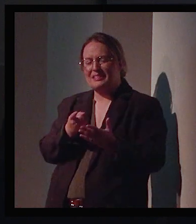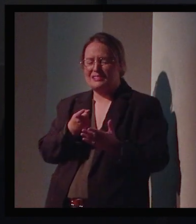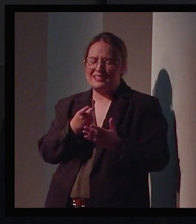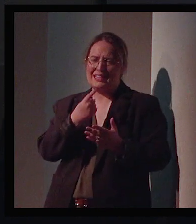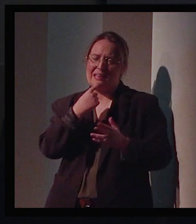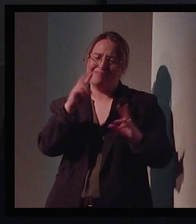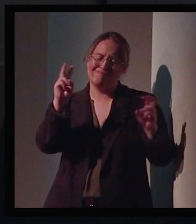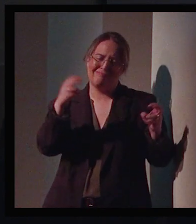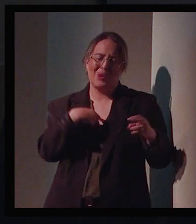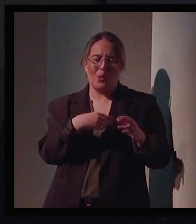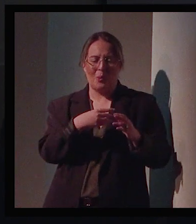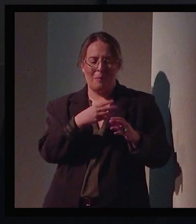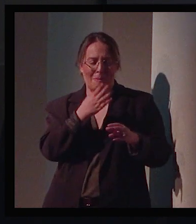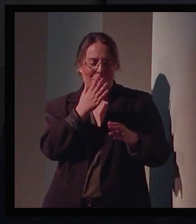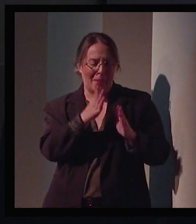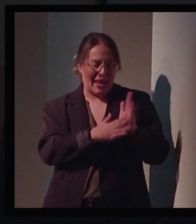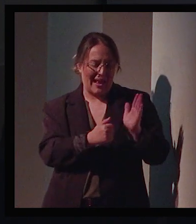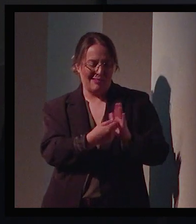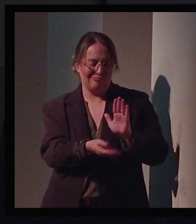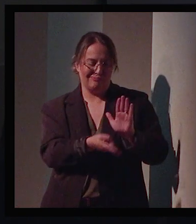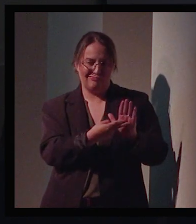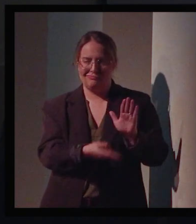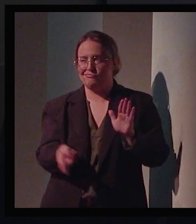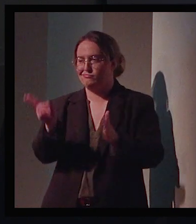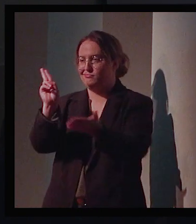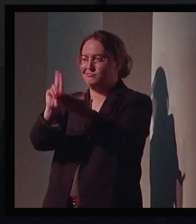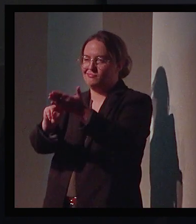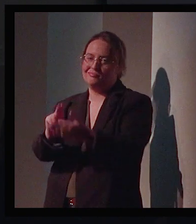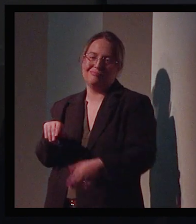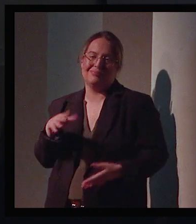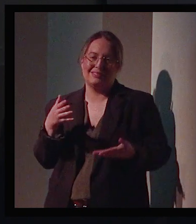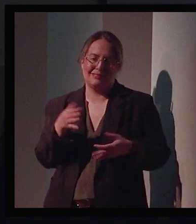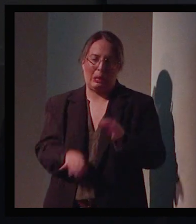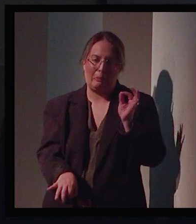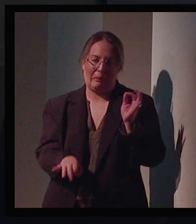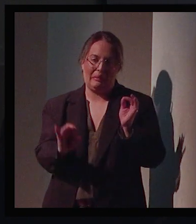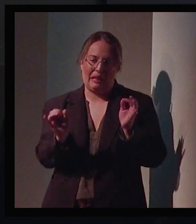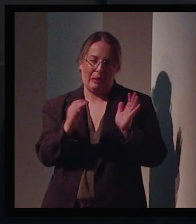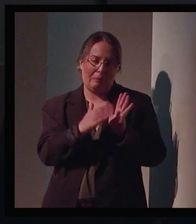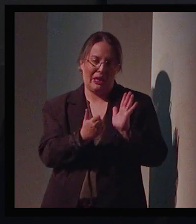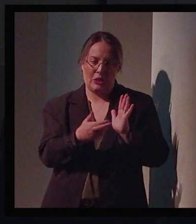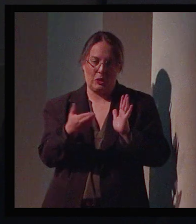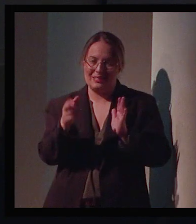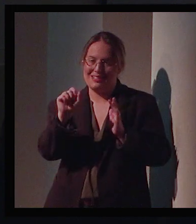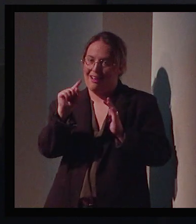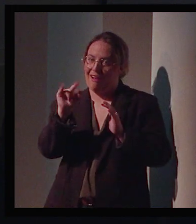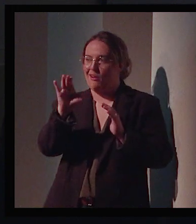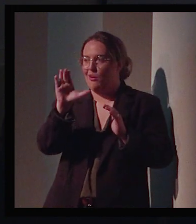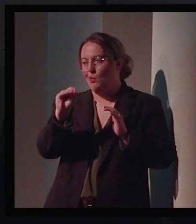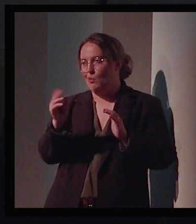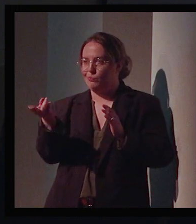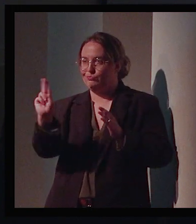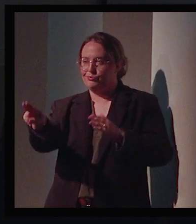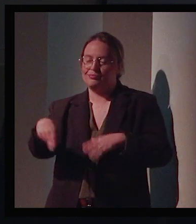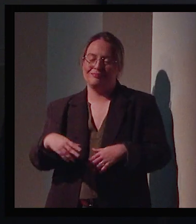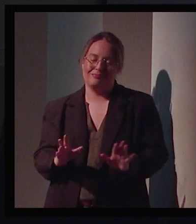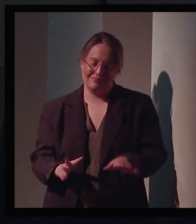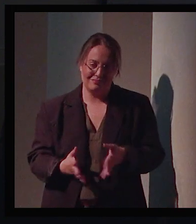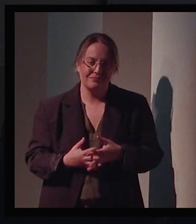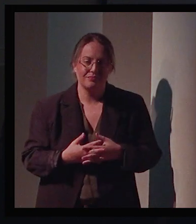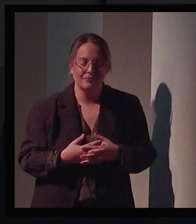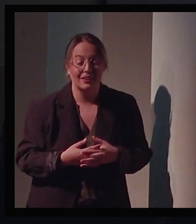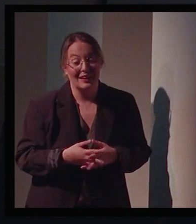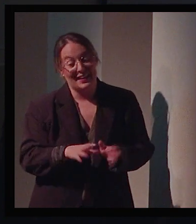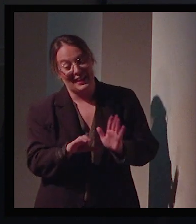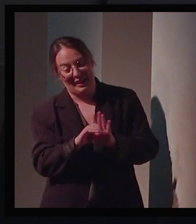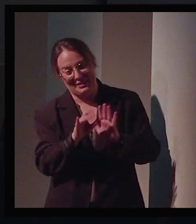way a plasterer slaps on stucco." Now, of course, caricaturists, who are among my favorite artists